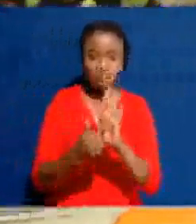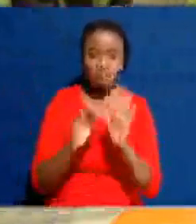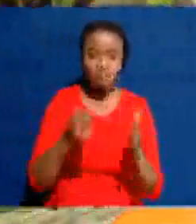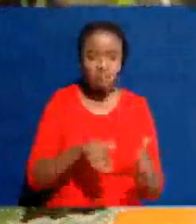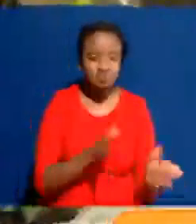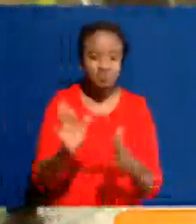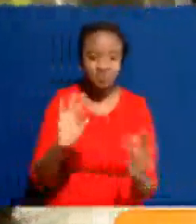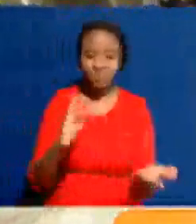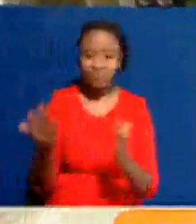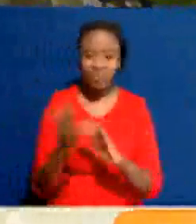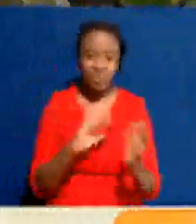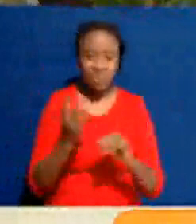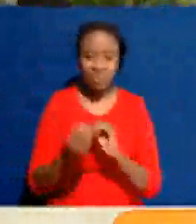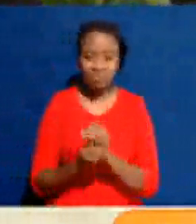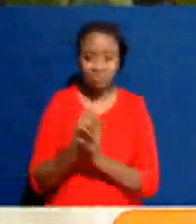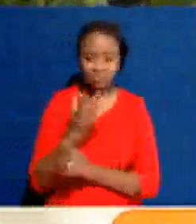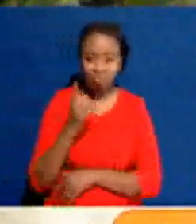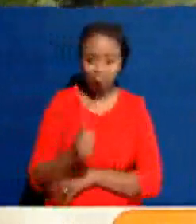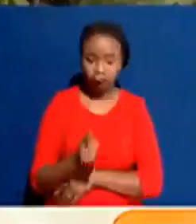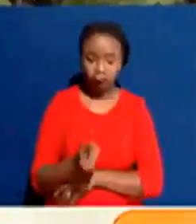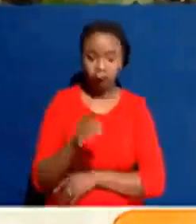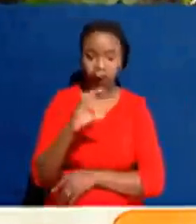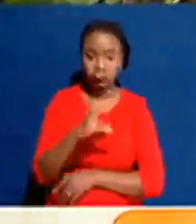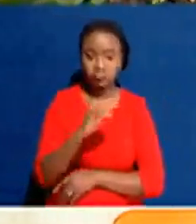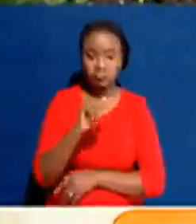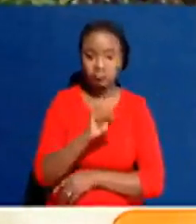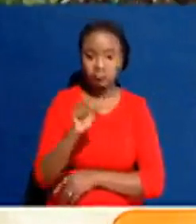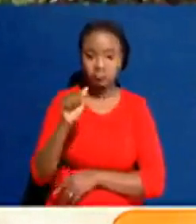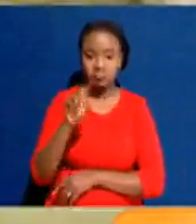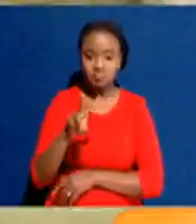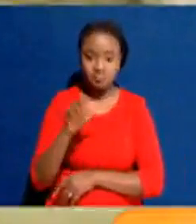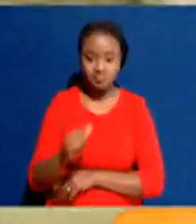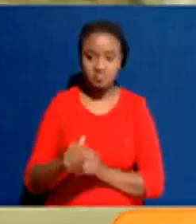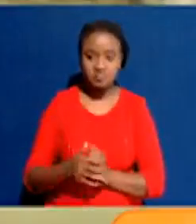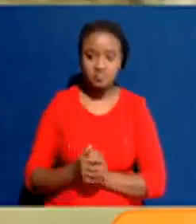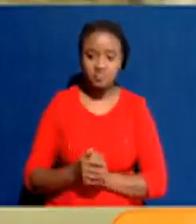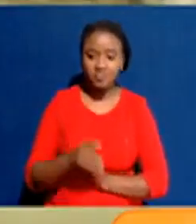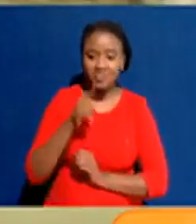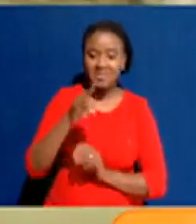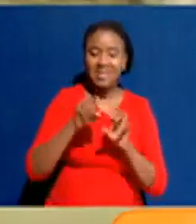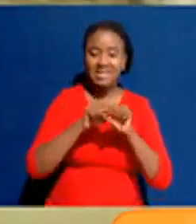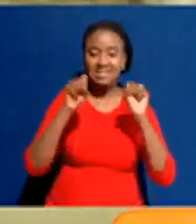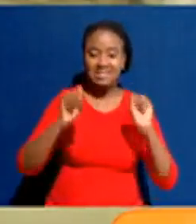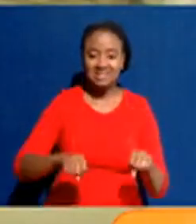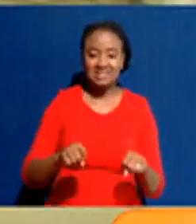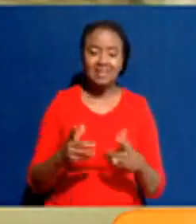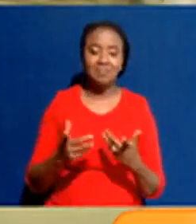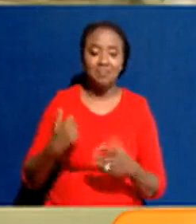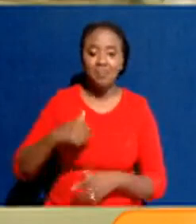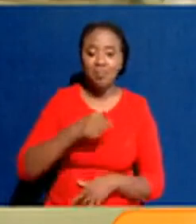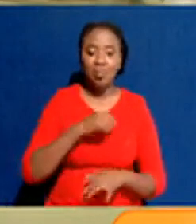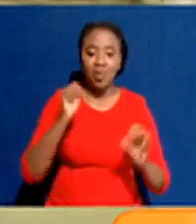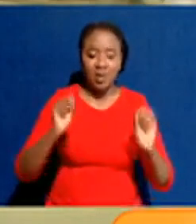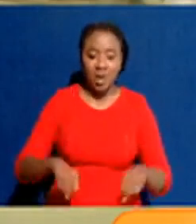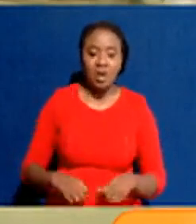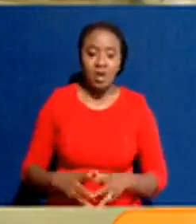semi-autotrophic hydroponics technology for cassava multiplication. It's a system where we are able